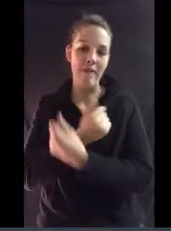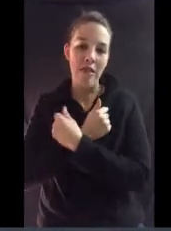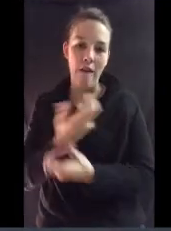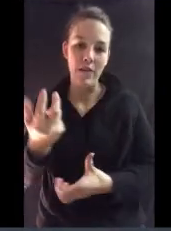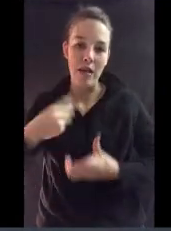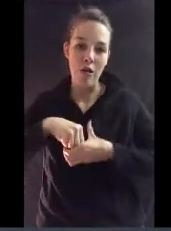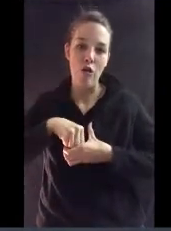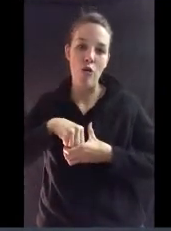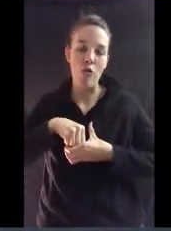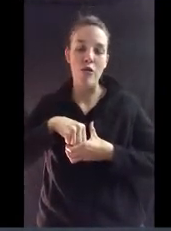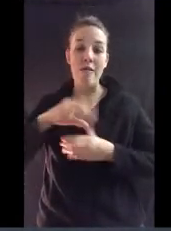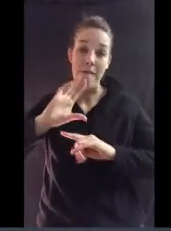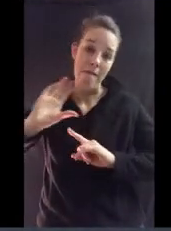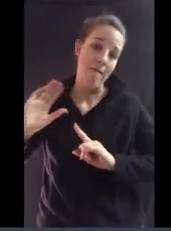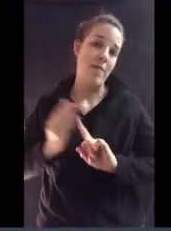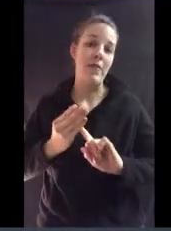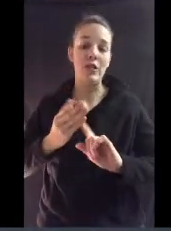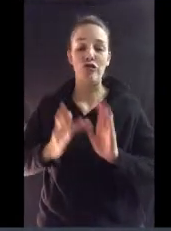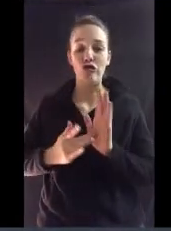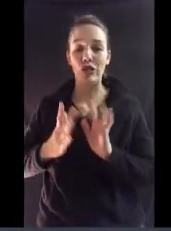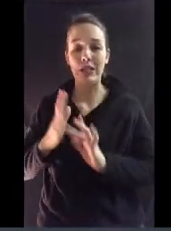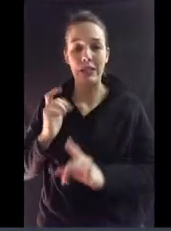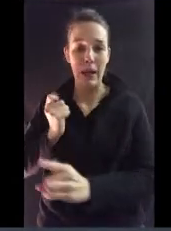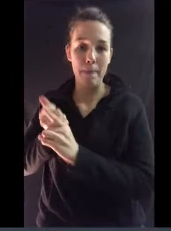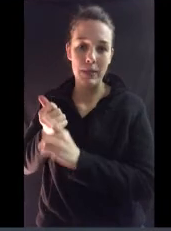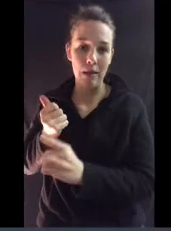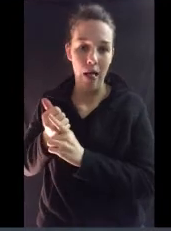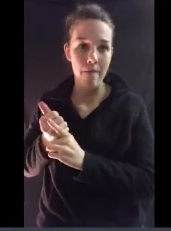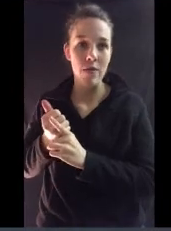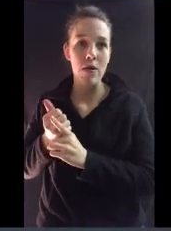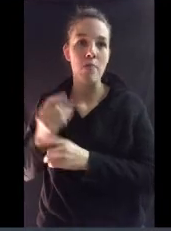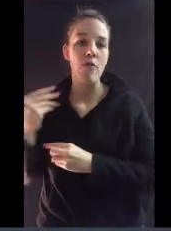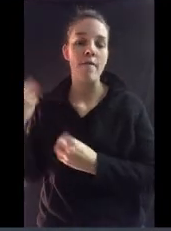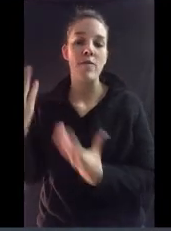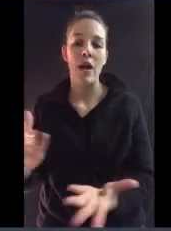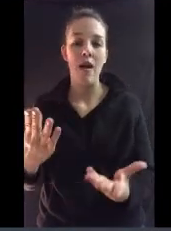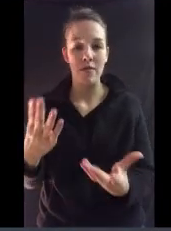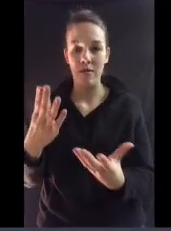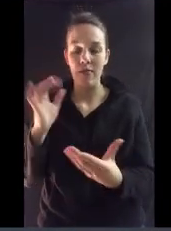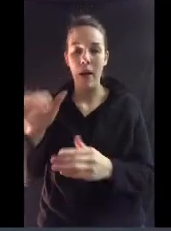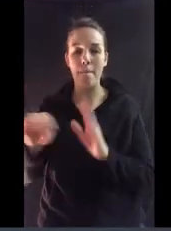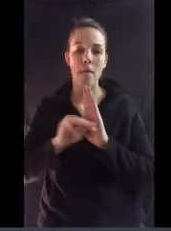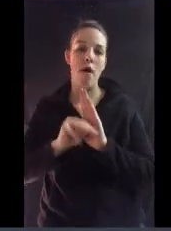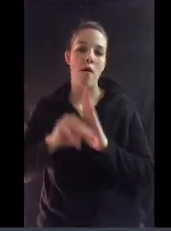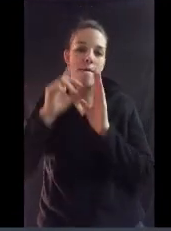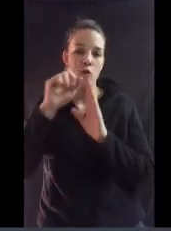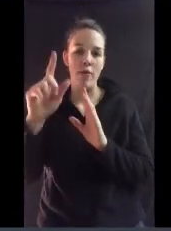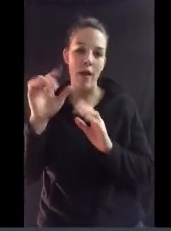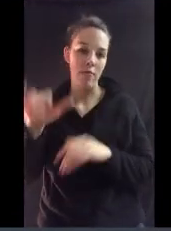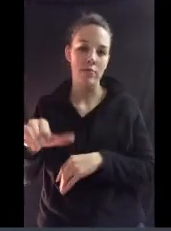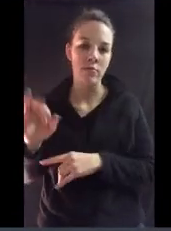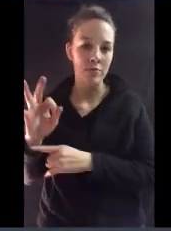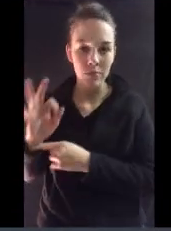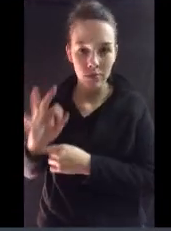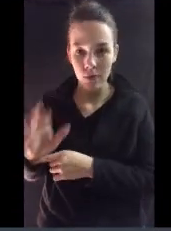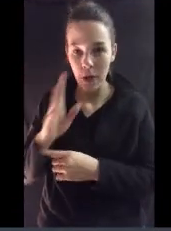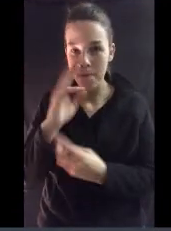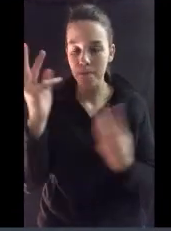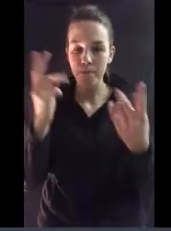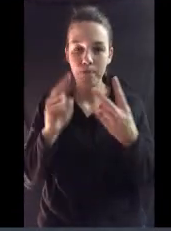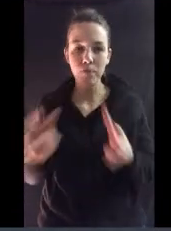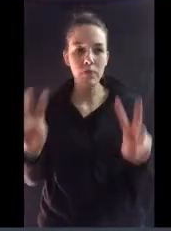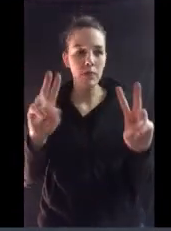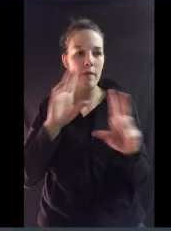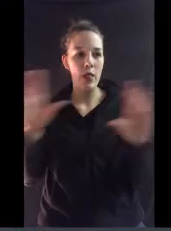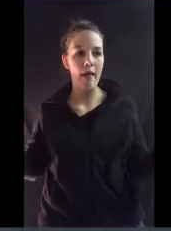soul of love and inclusion, convinced that it was Jesus himself who was providing that prophetic model for such